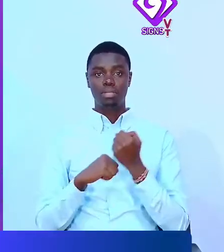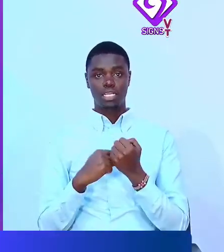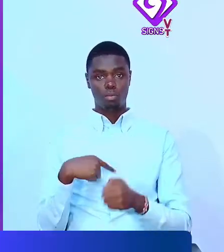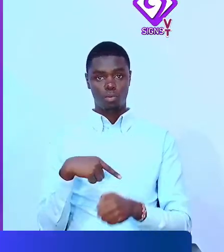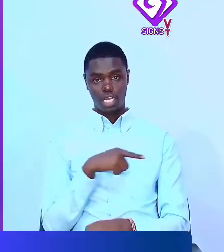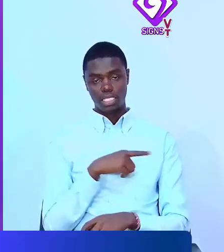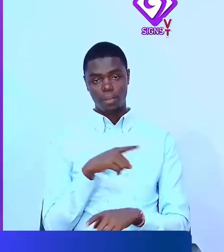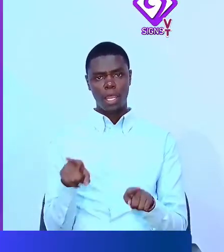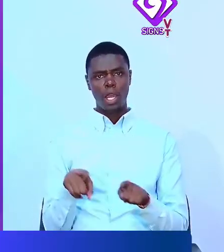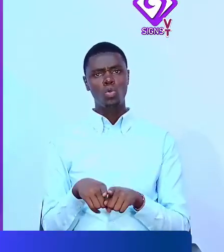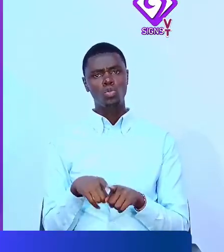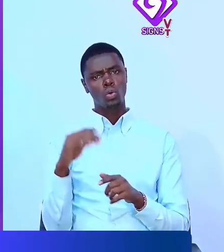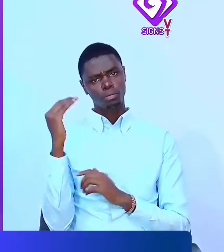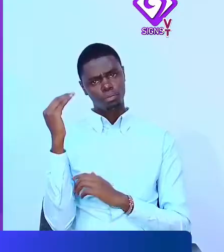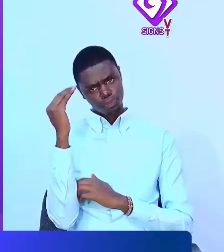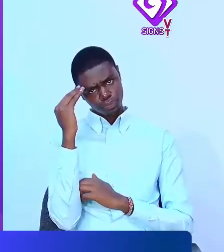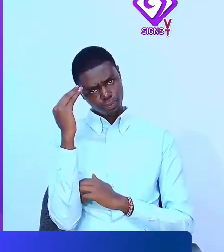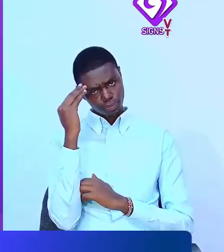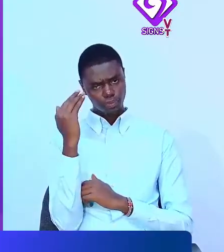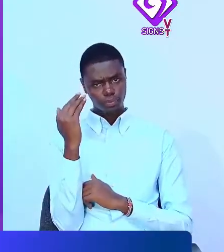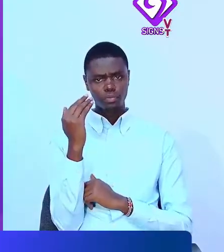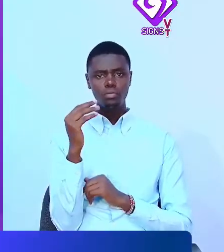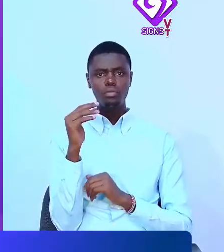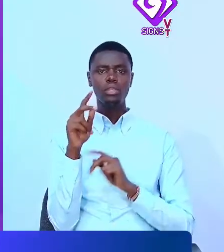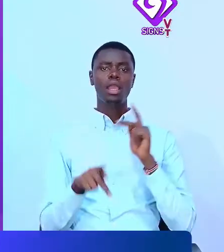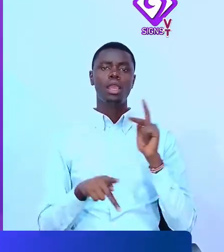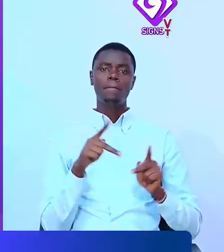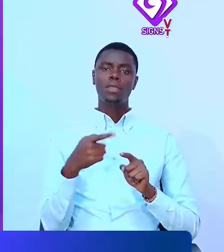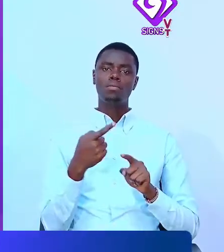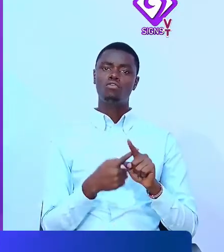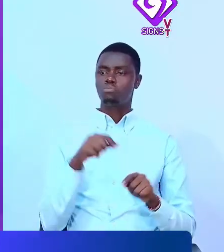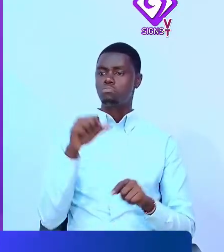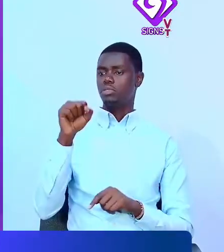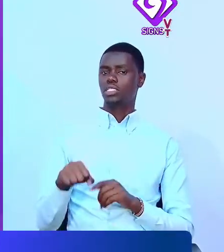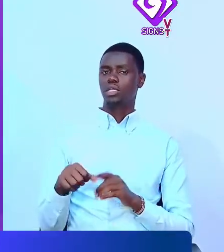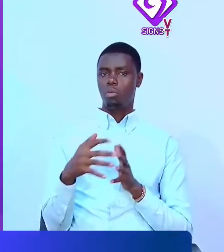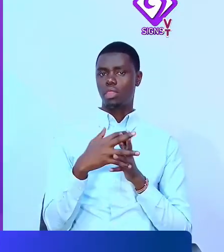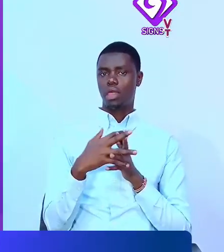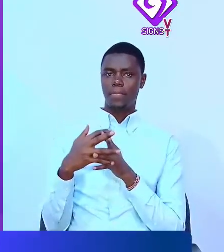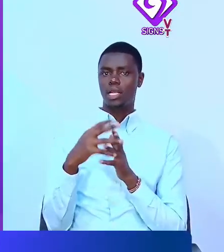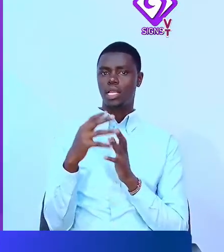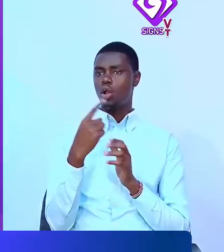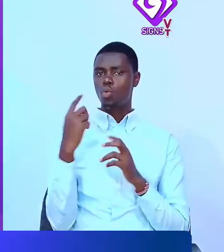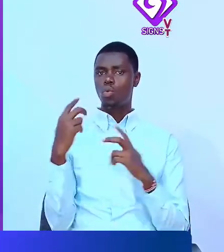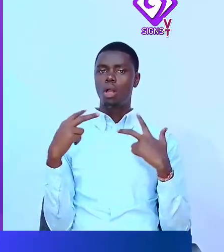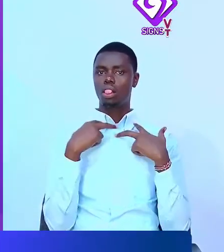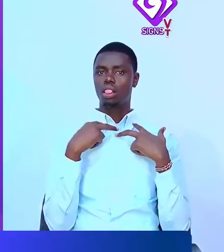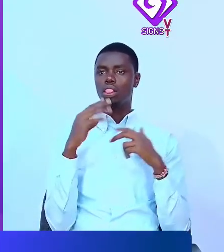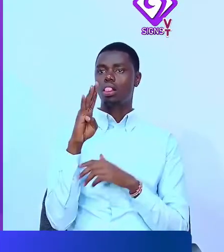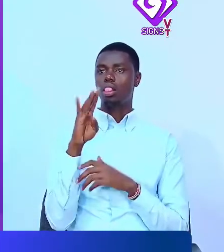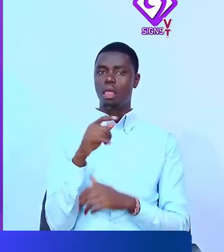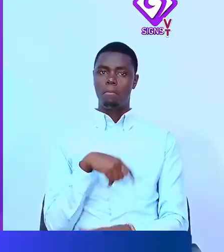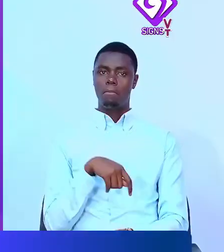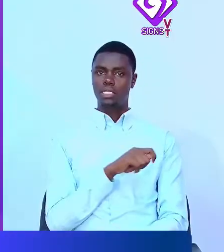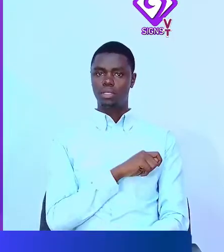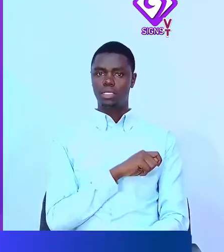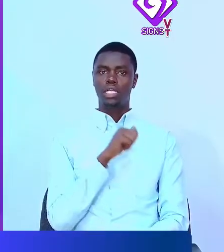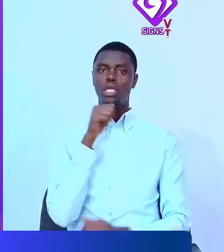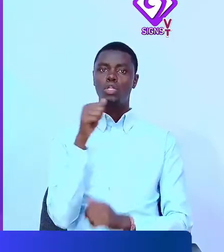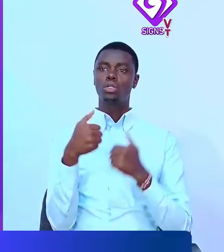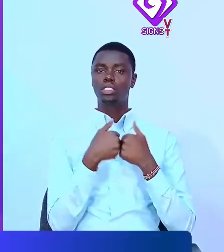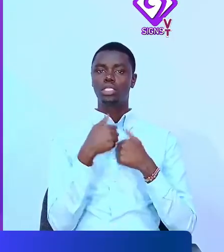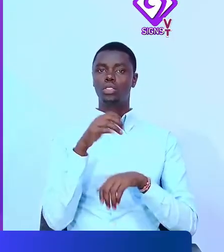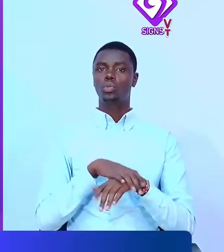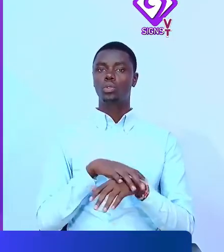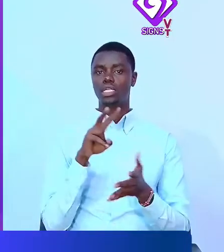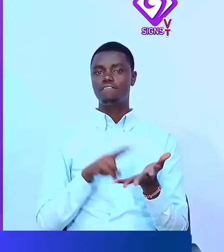I also found out that people from South America who are colonized by Spain, they don't struggle to get a